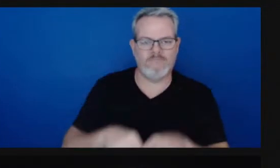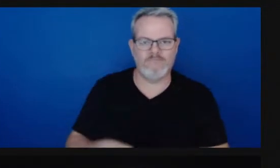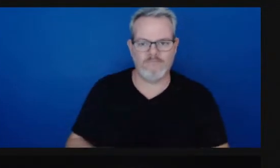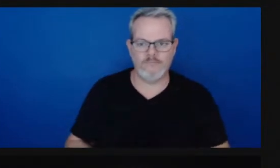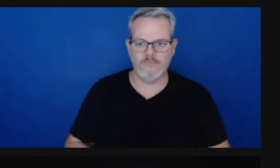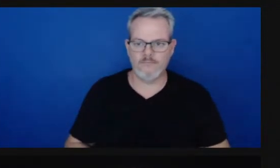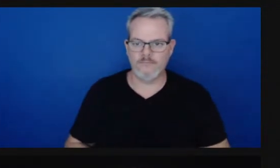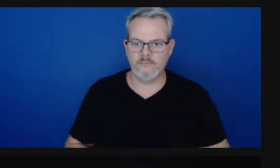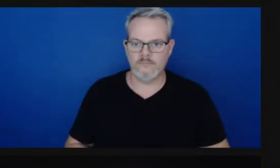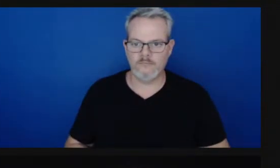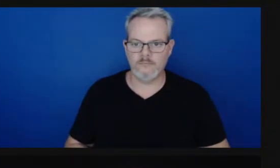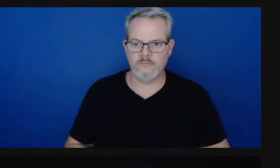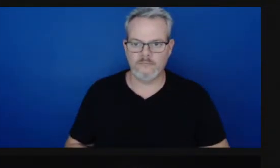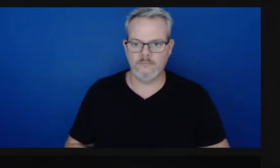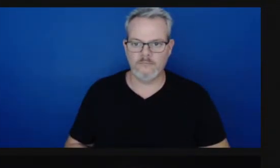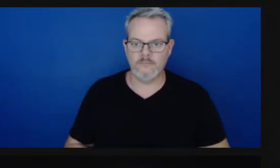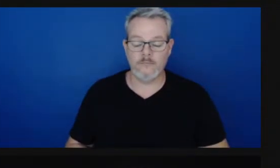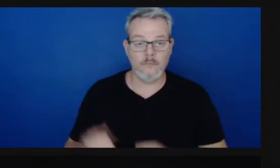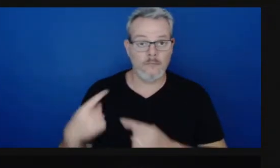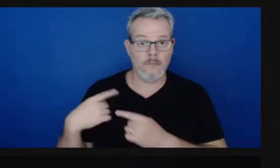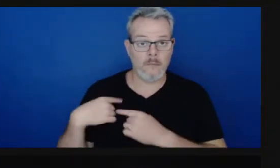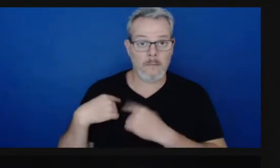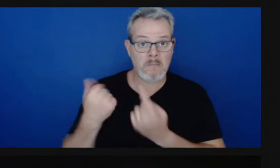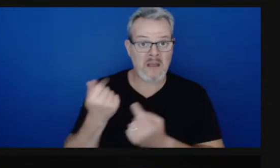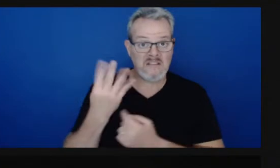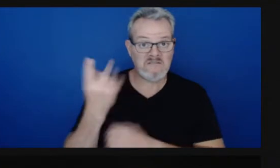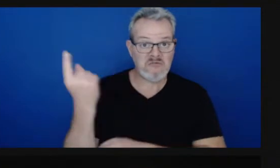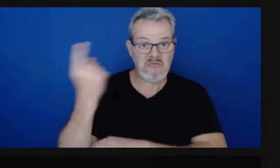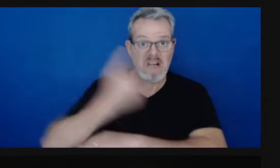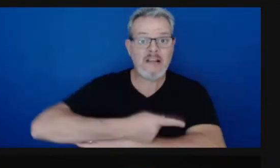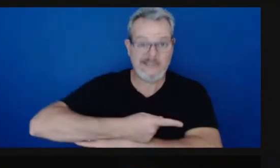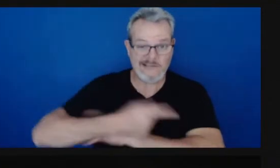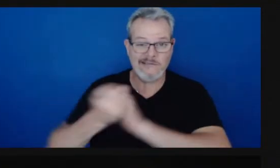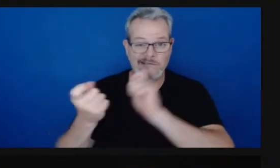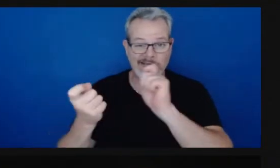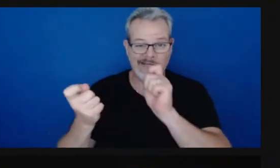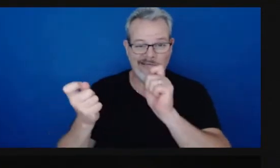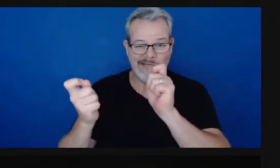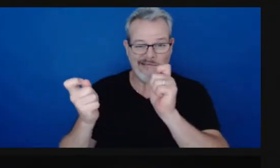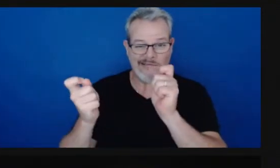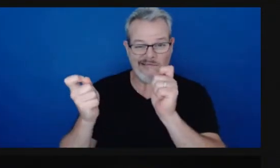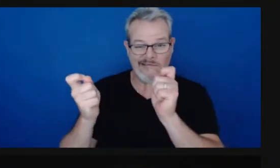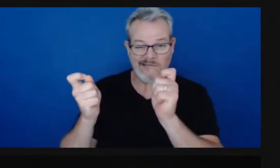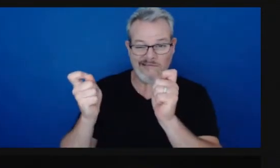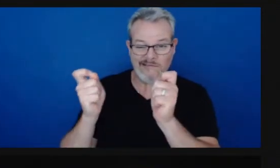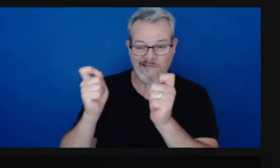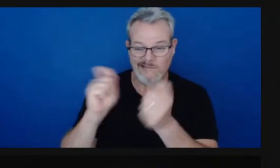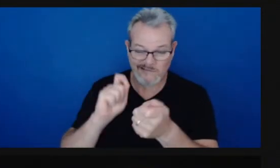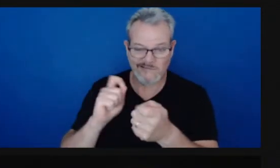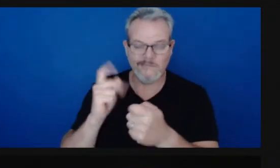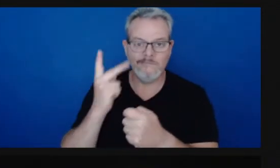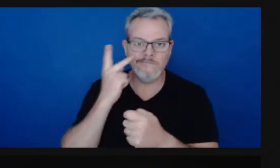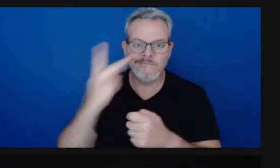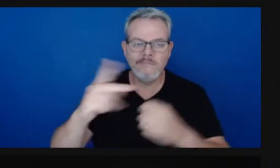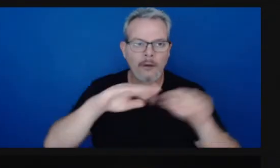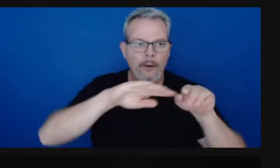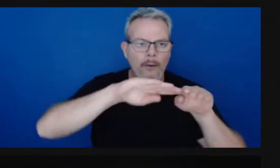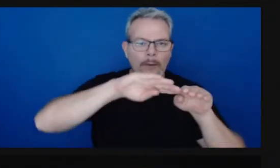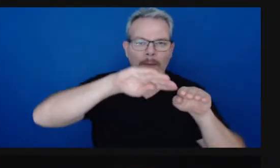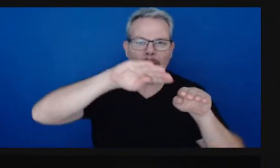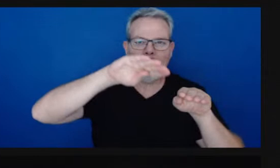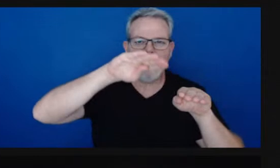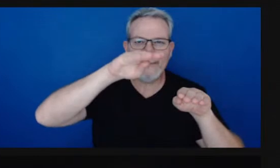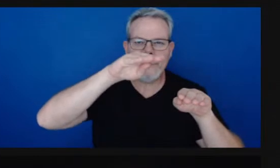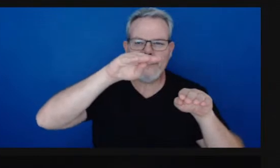That's changed also in the last few days. So that's when we had this essentially flat line wiggling up and down, was when it was caught in between